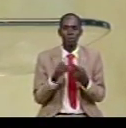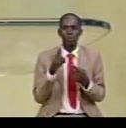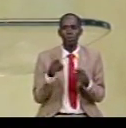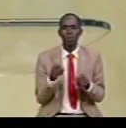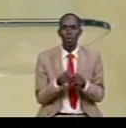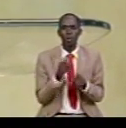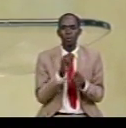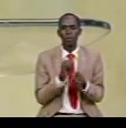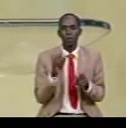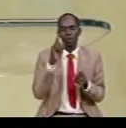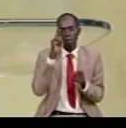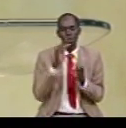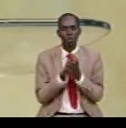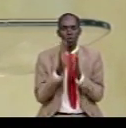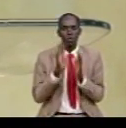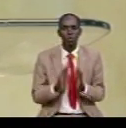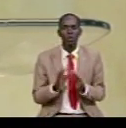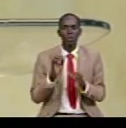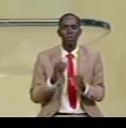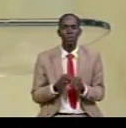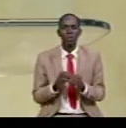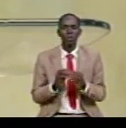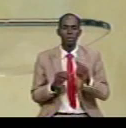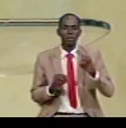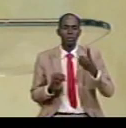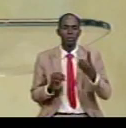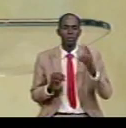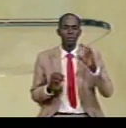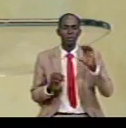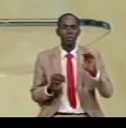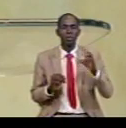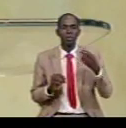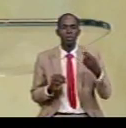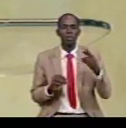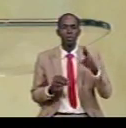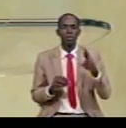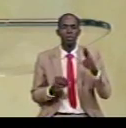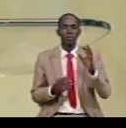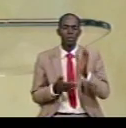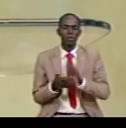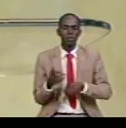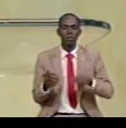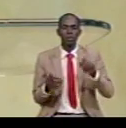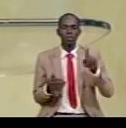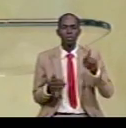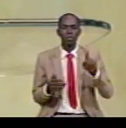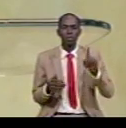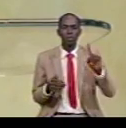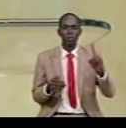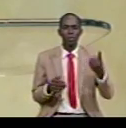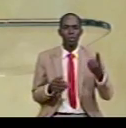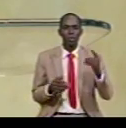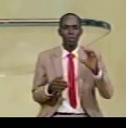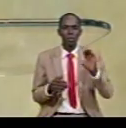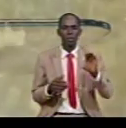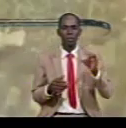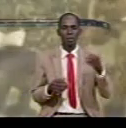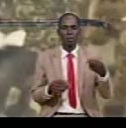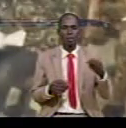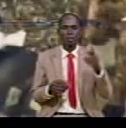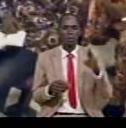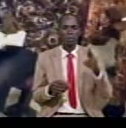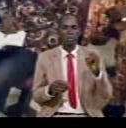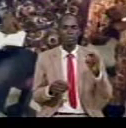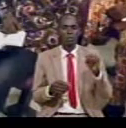First Chronicles chapter 21, First Chronicles chapter